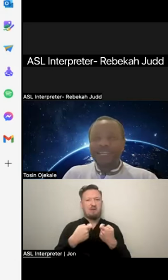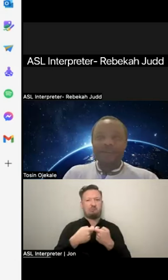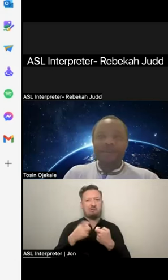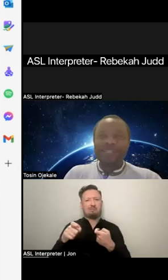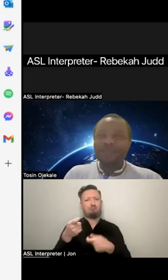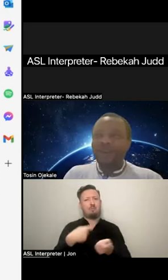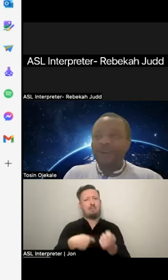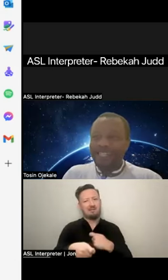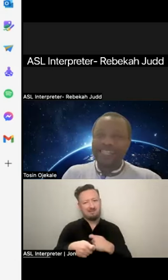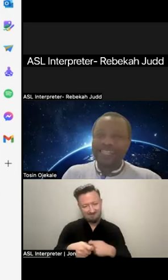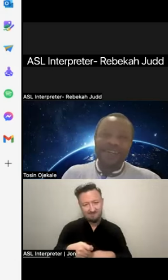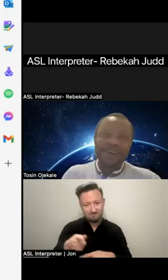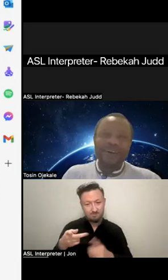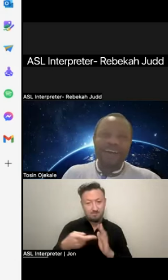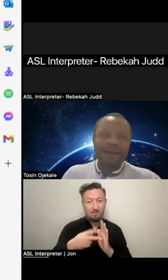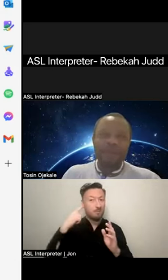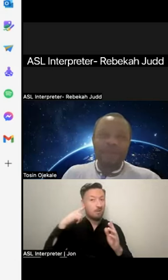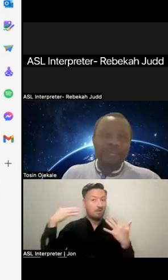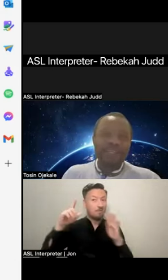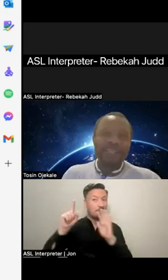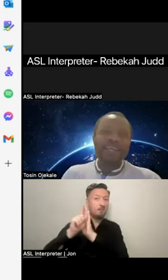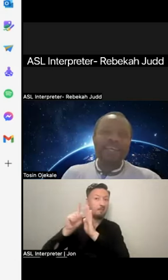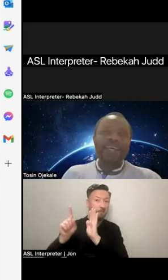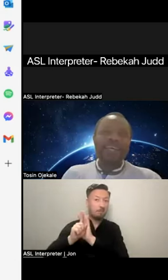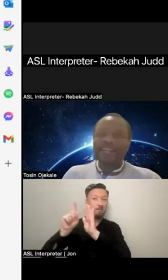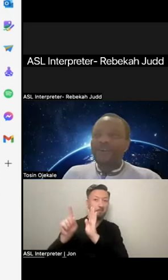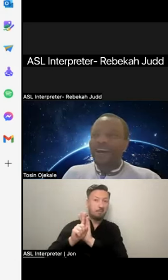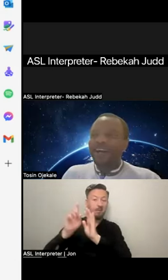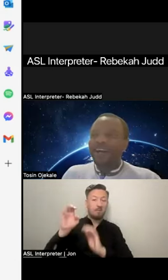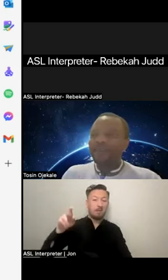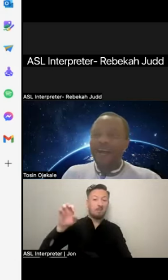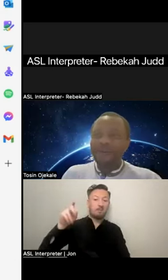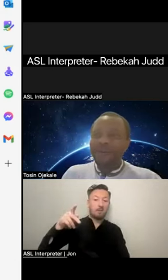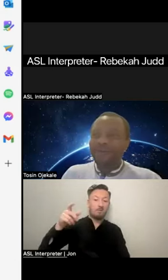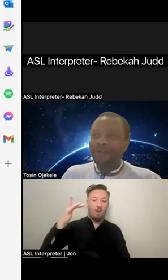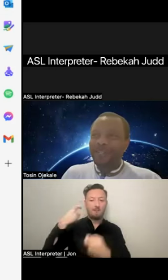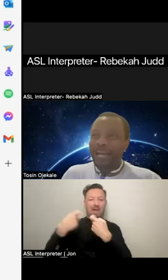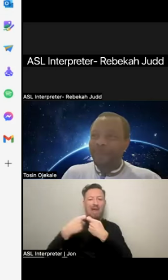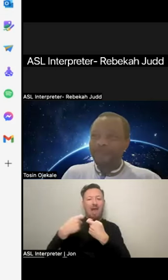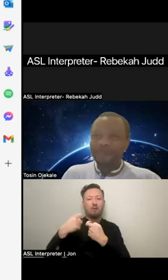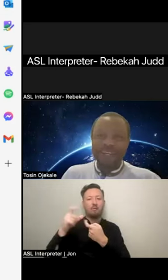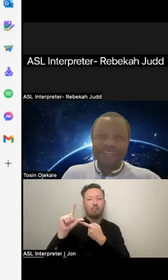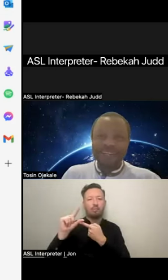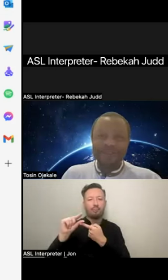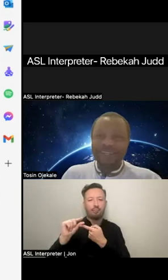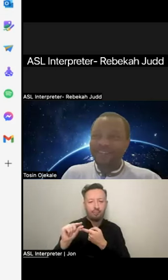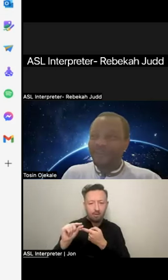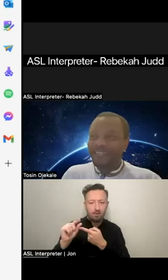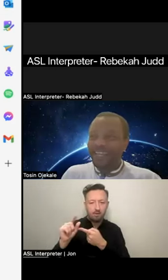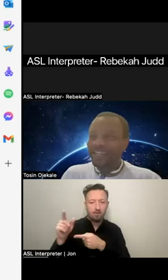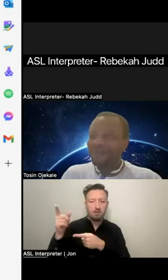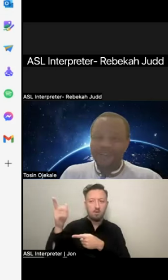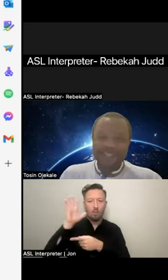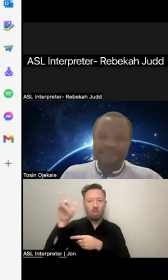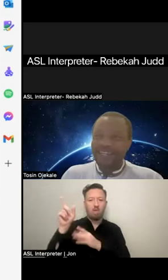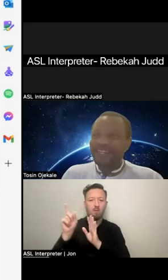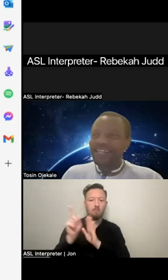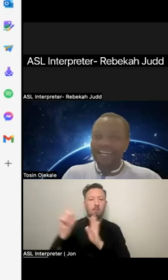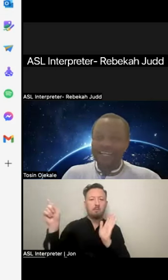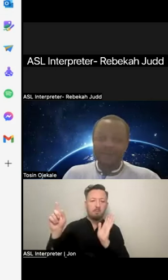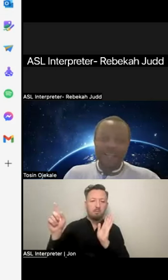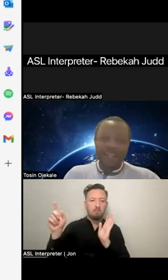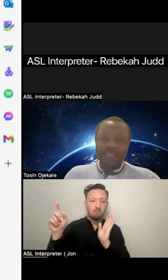been dealing with some noise in your beepings in your environment for some time, and you've just